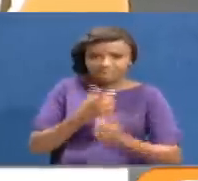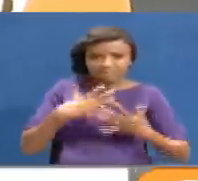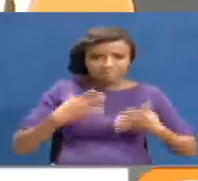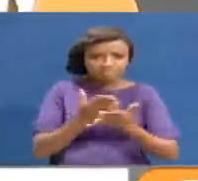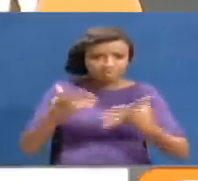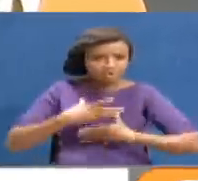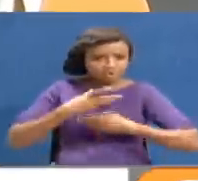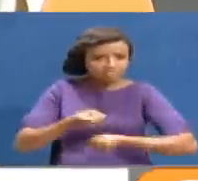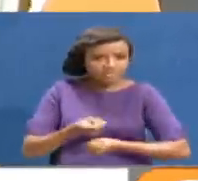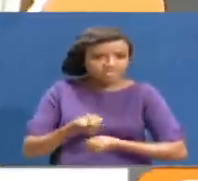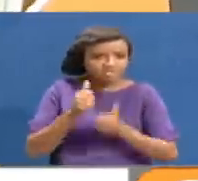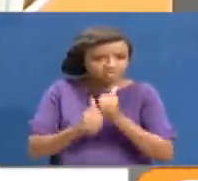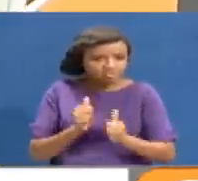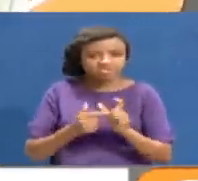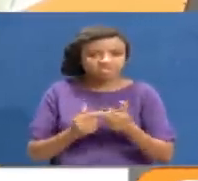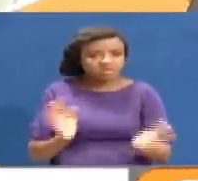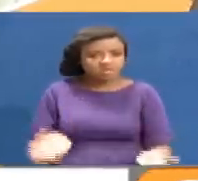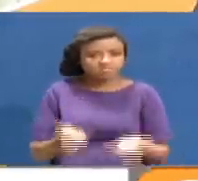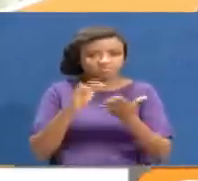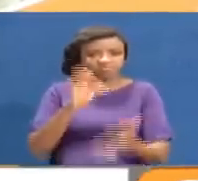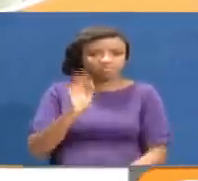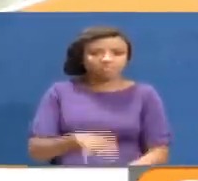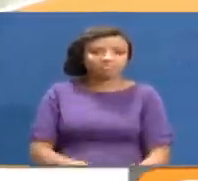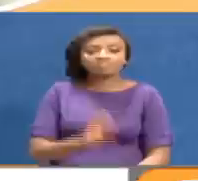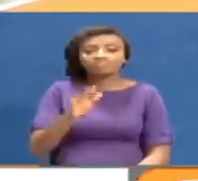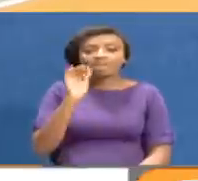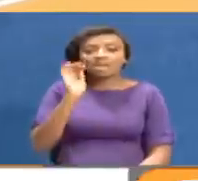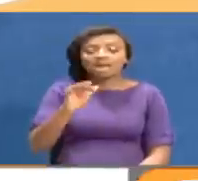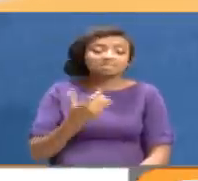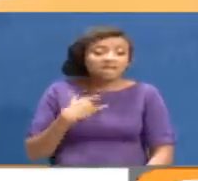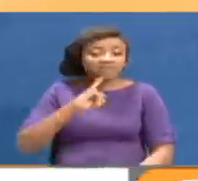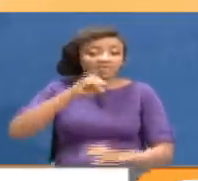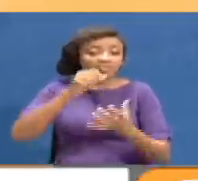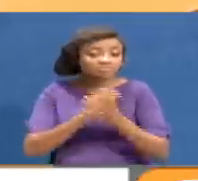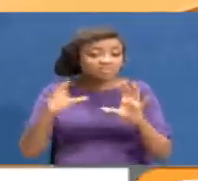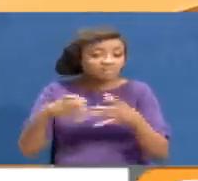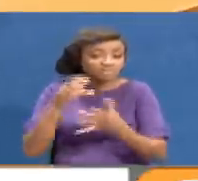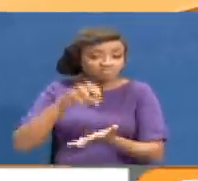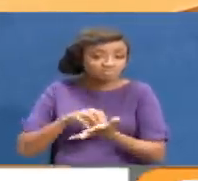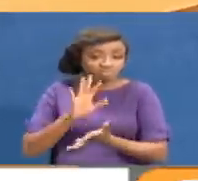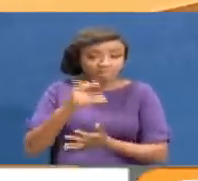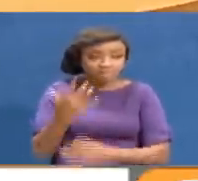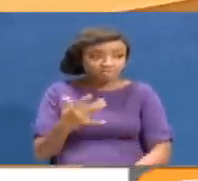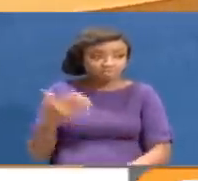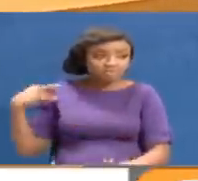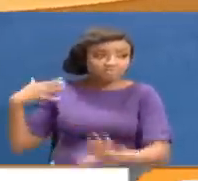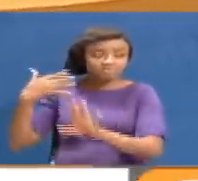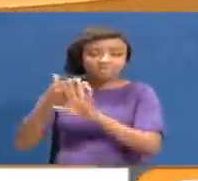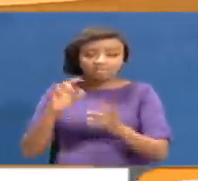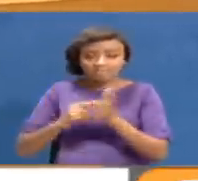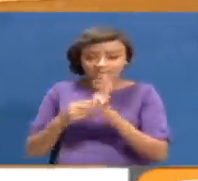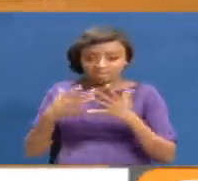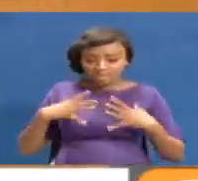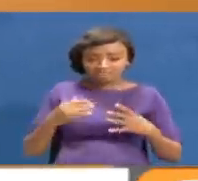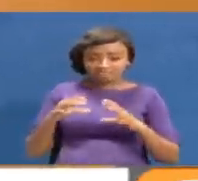in the judiciary. As it stands, is there a Jubilee Party position on this document that you will be then tasked to